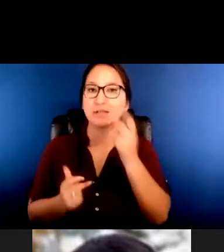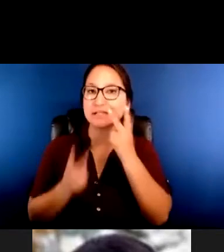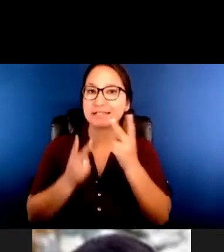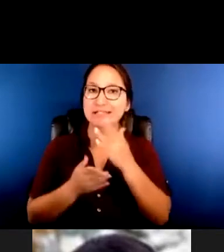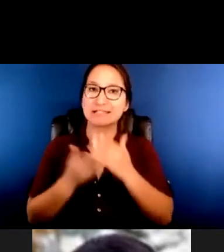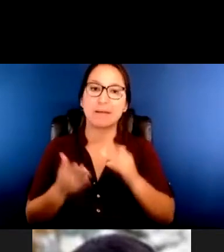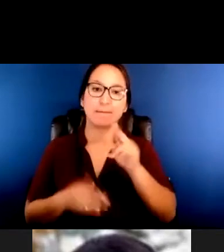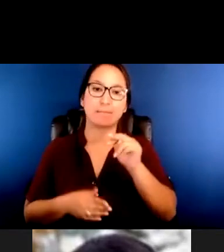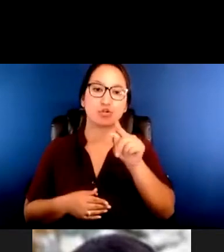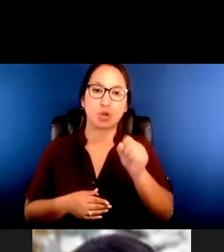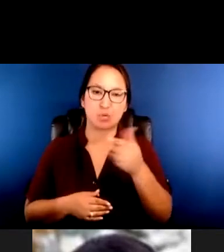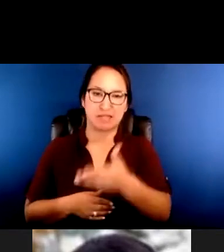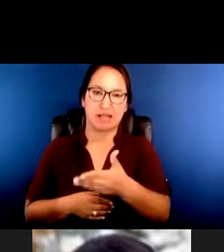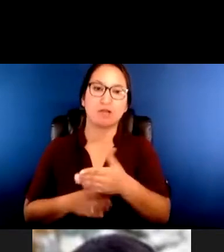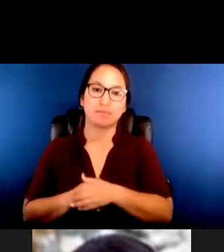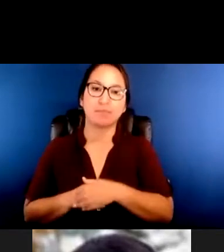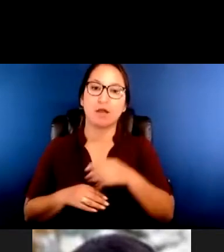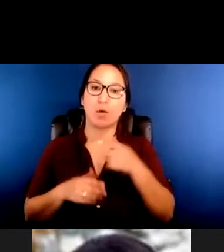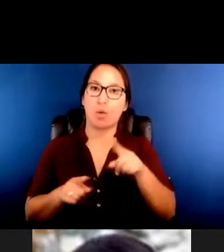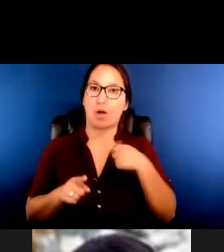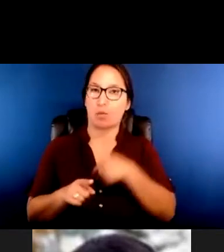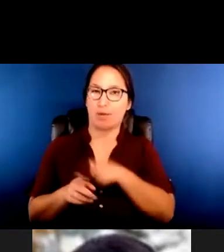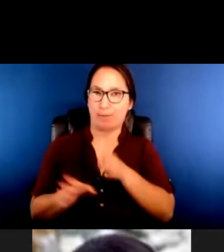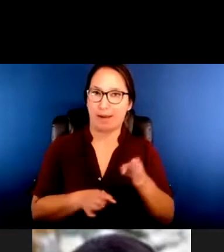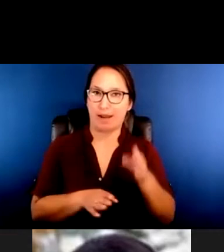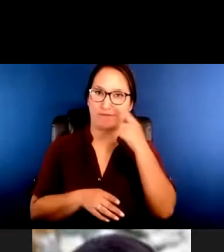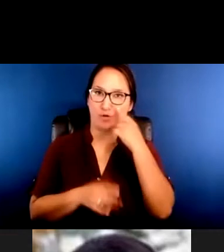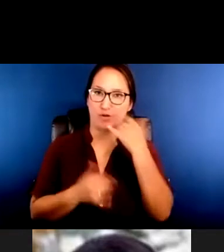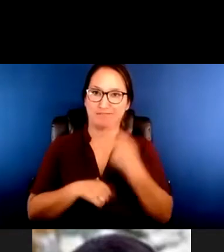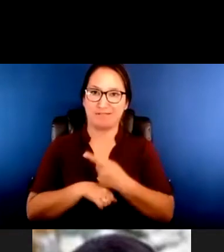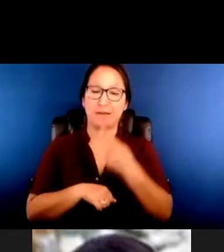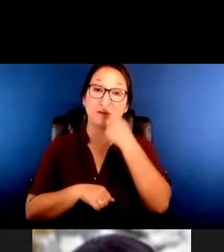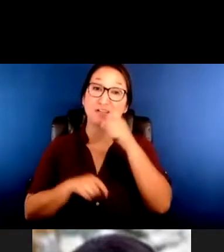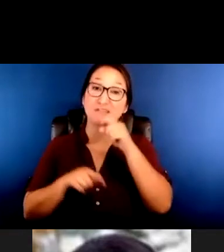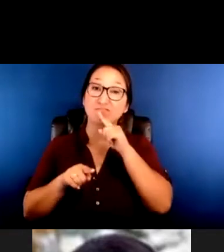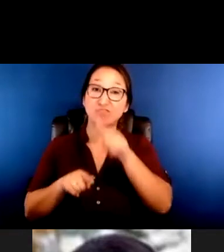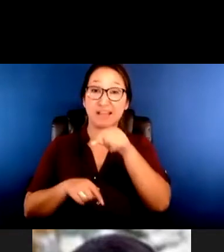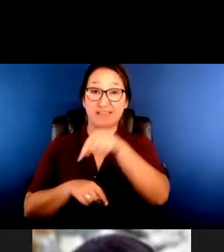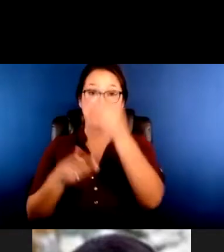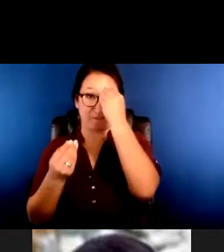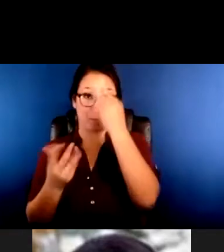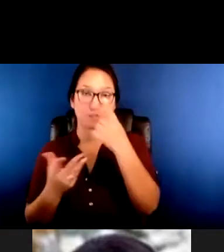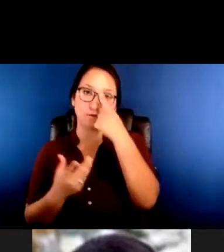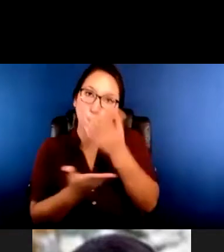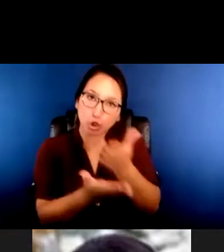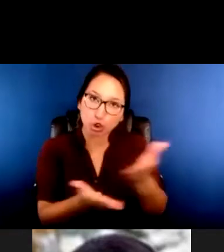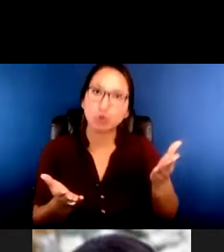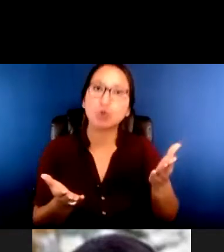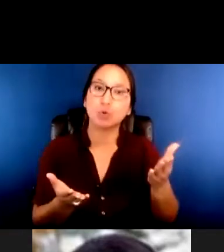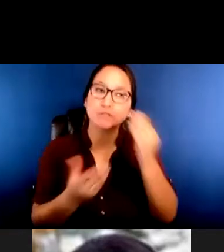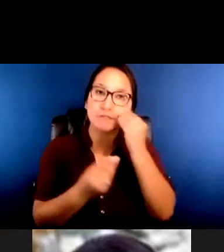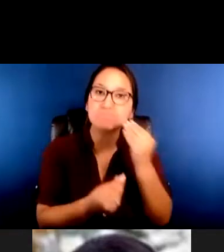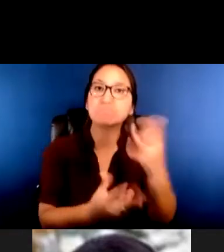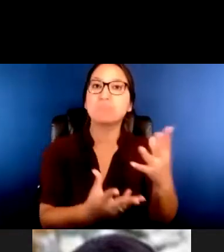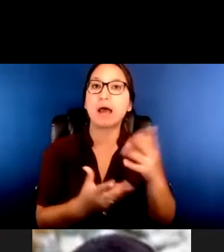which is fine as we prepare this, because this is really for you to kind of give you an update of how things are going